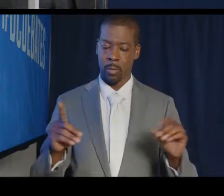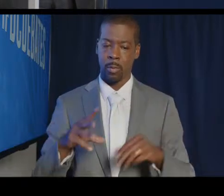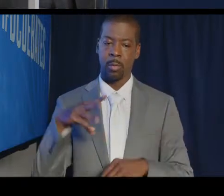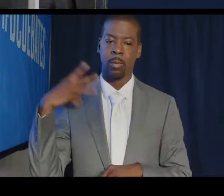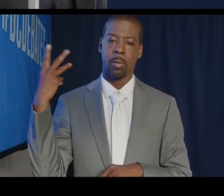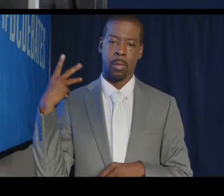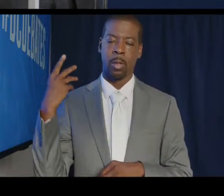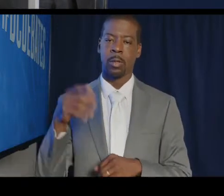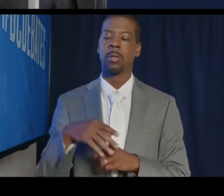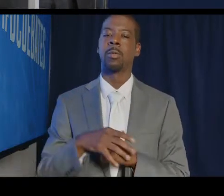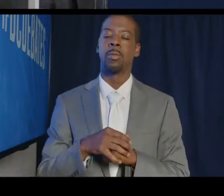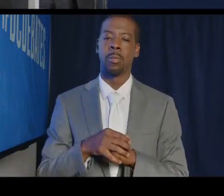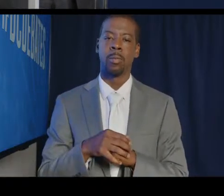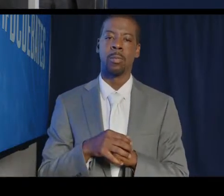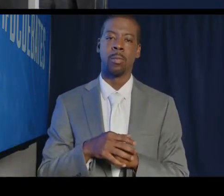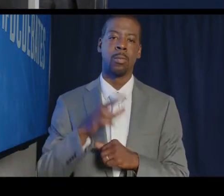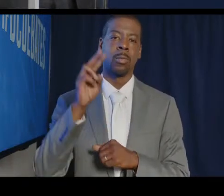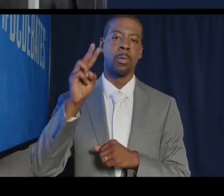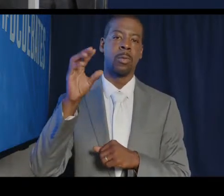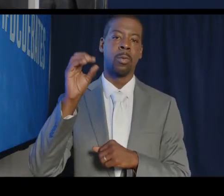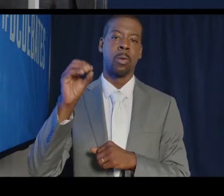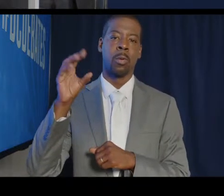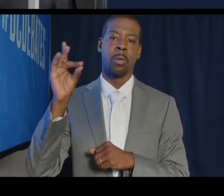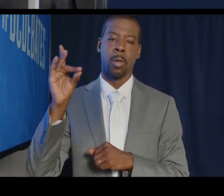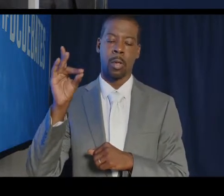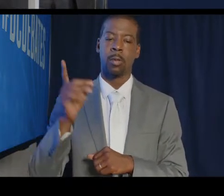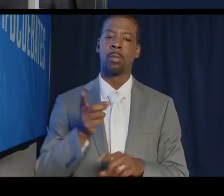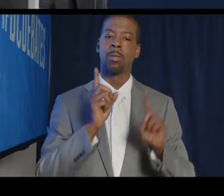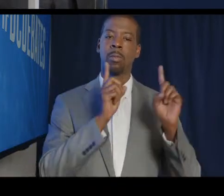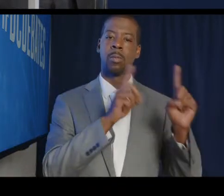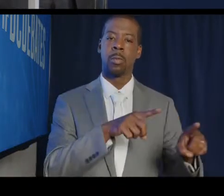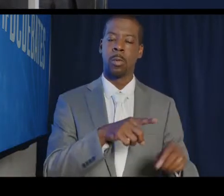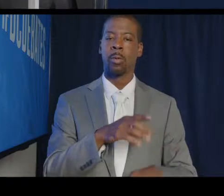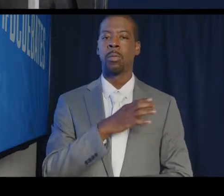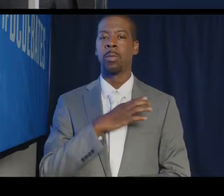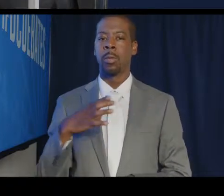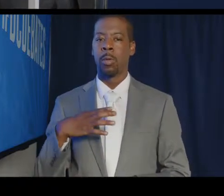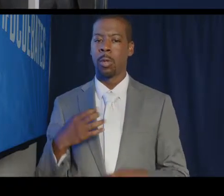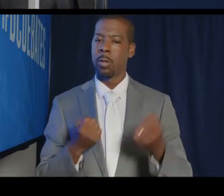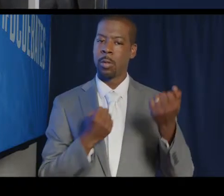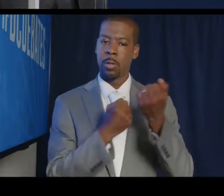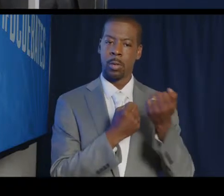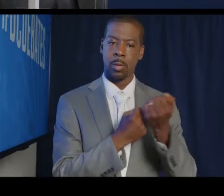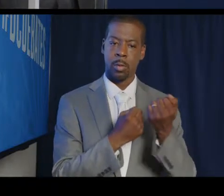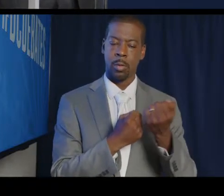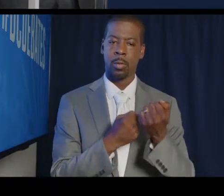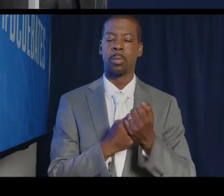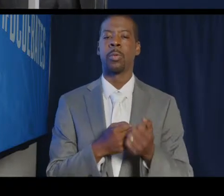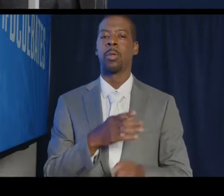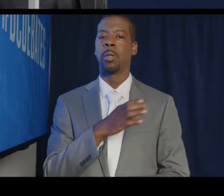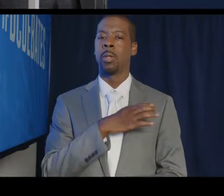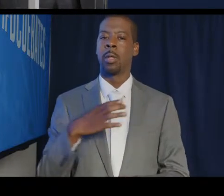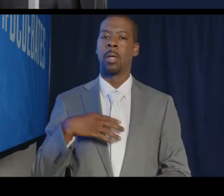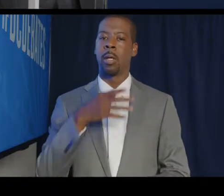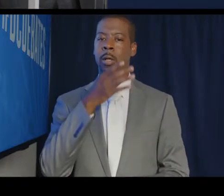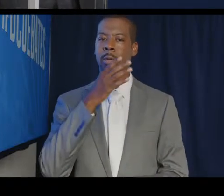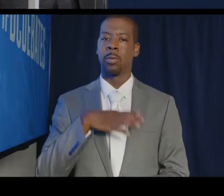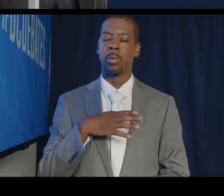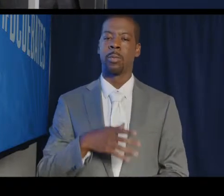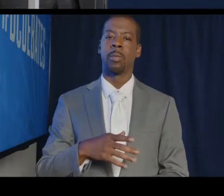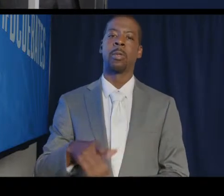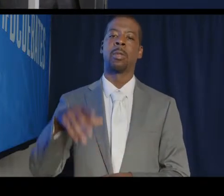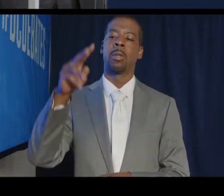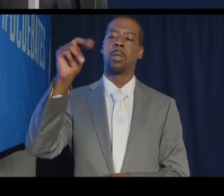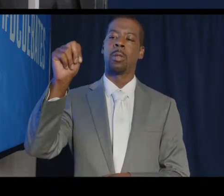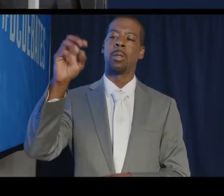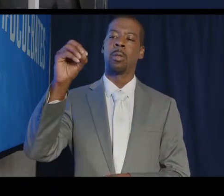In 2008, Robert went to the United States Congress to serve as a legislative counsel to Congresswoman Eleanor Holmes Norton. He served as a